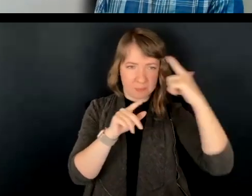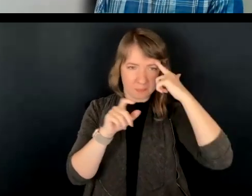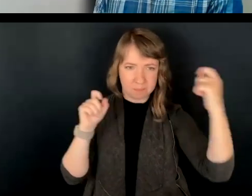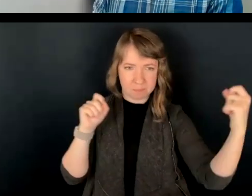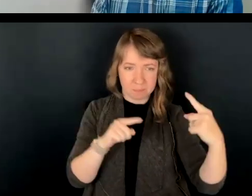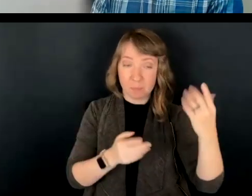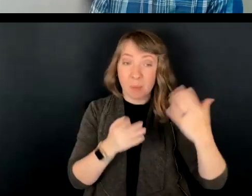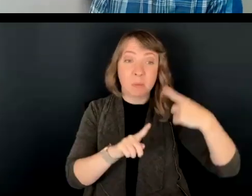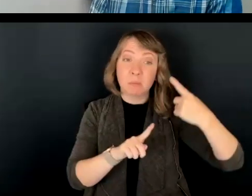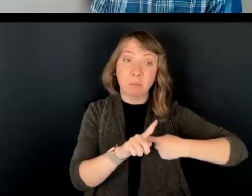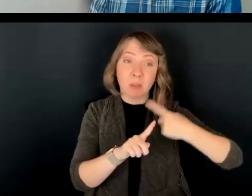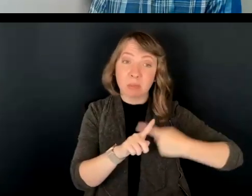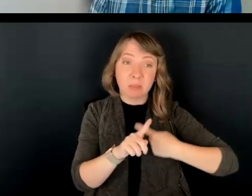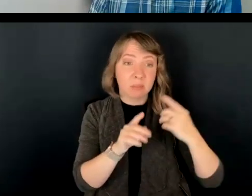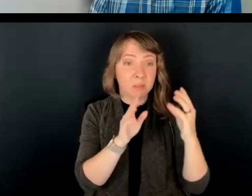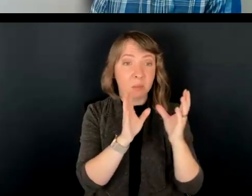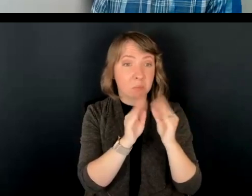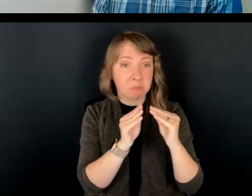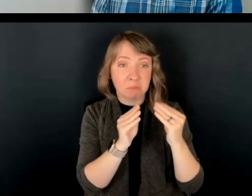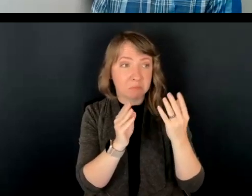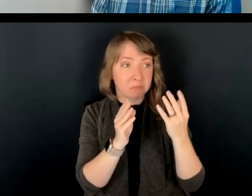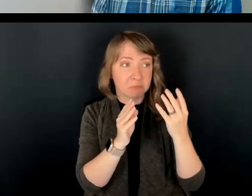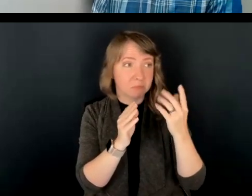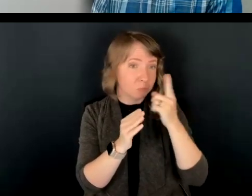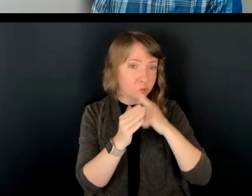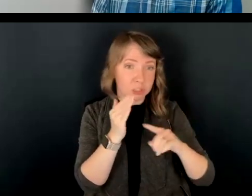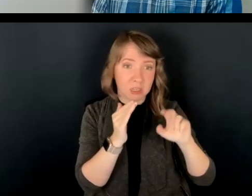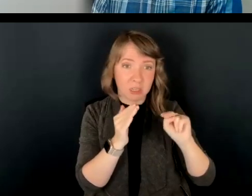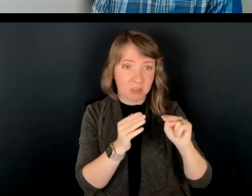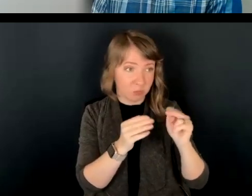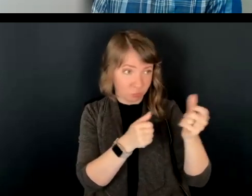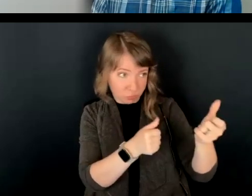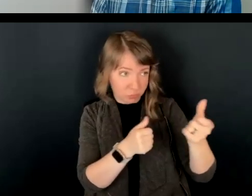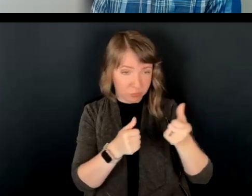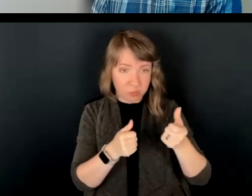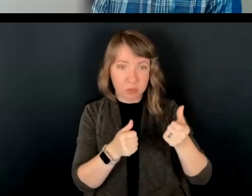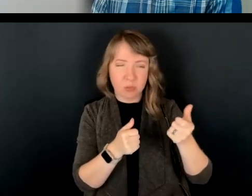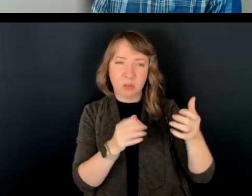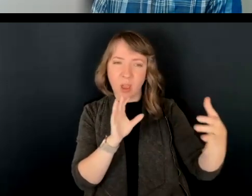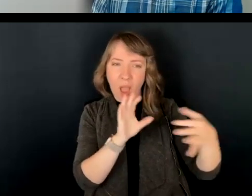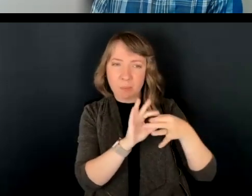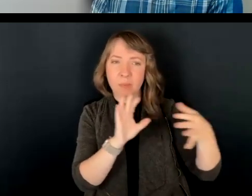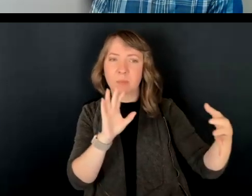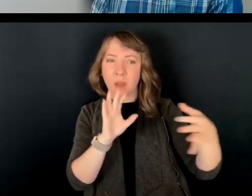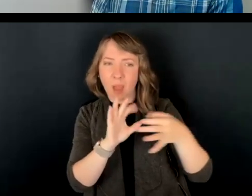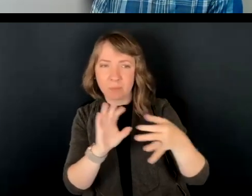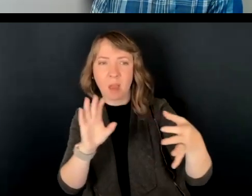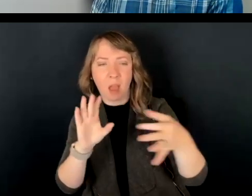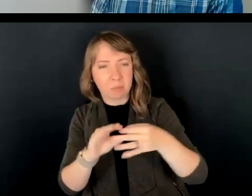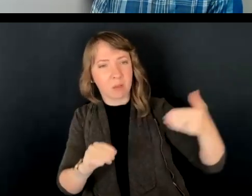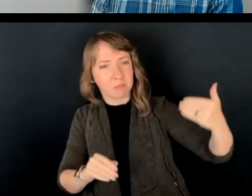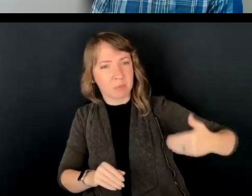check-in, so that just like Midori said, those connections are happening on a regular basis.